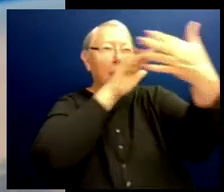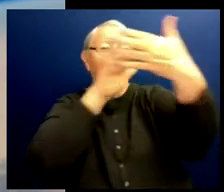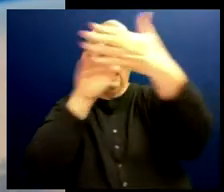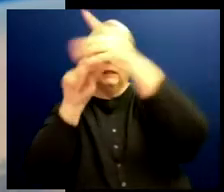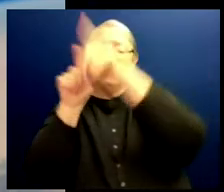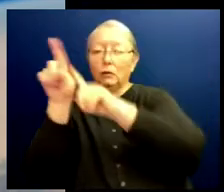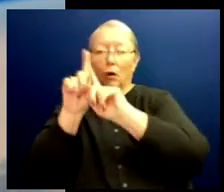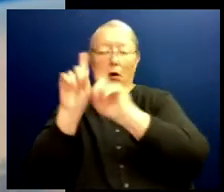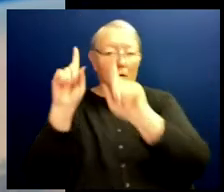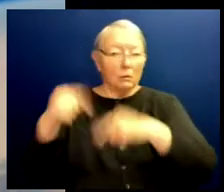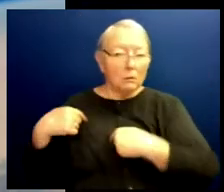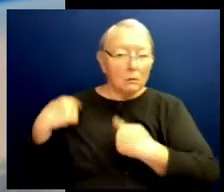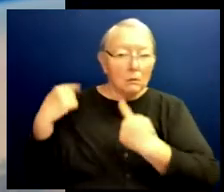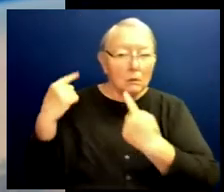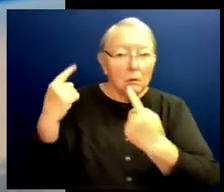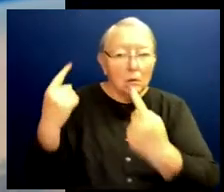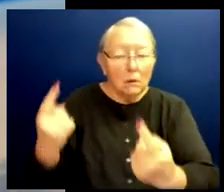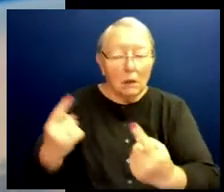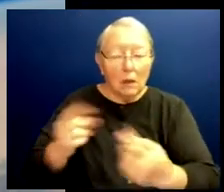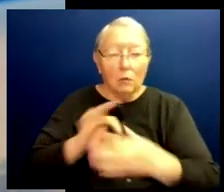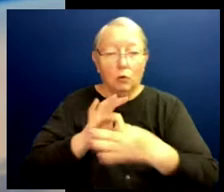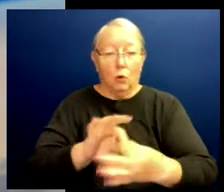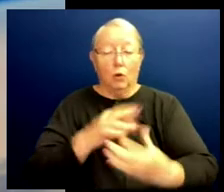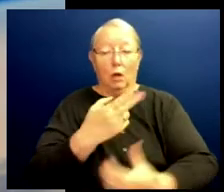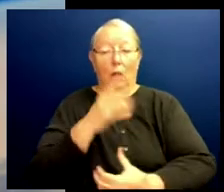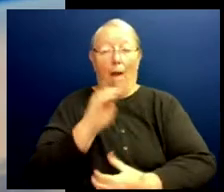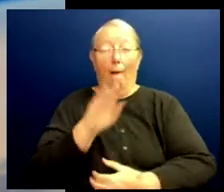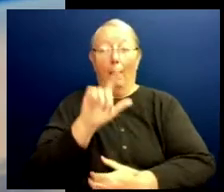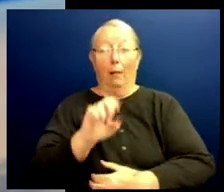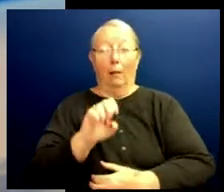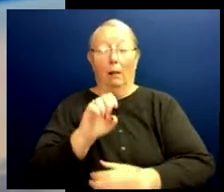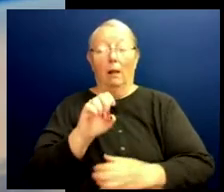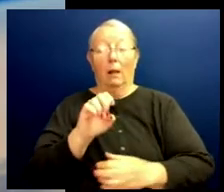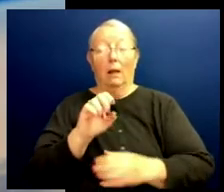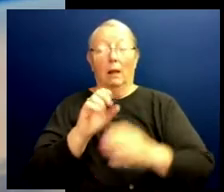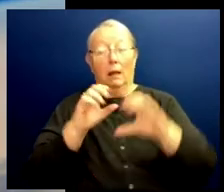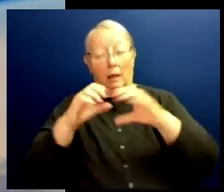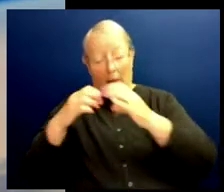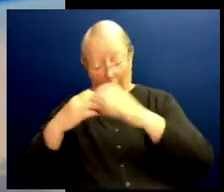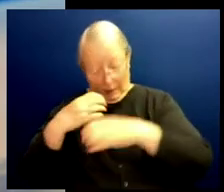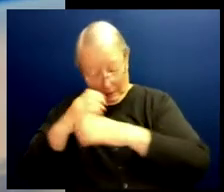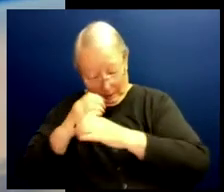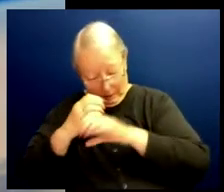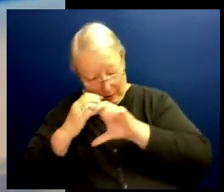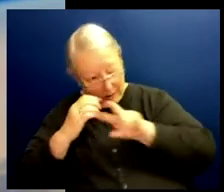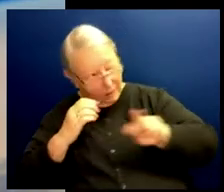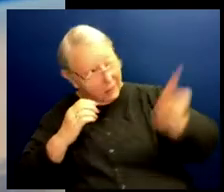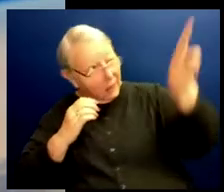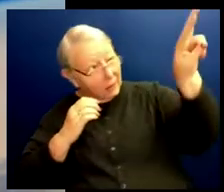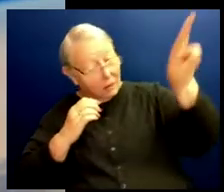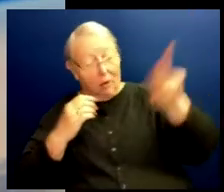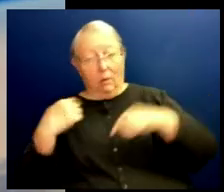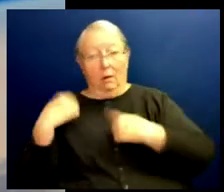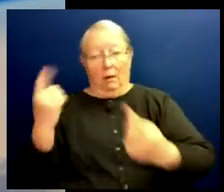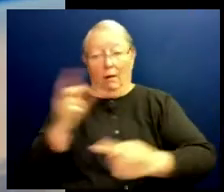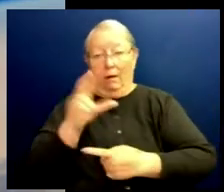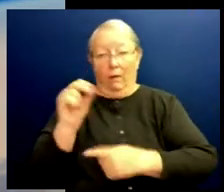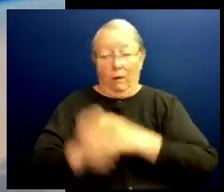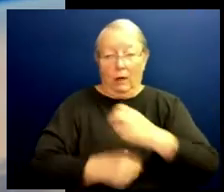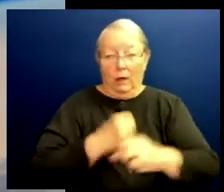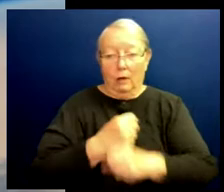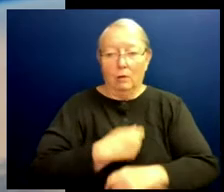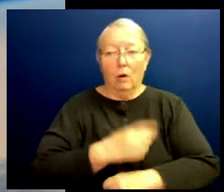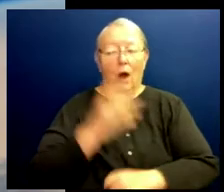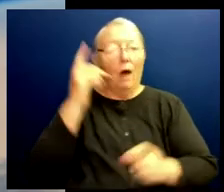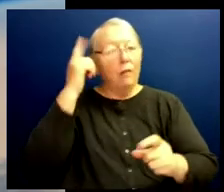Hubble Telescope for the past 30 years. So I thought that I would talk today about a subject that may